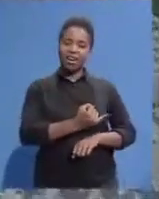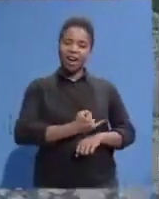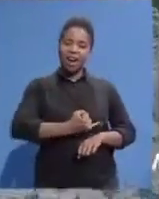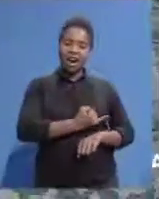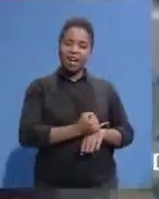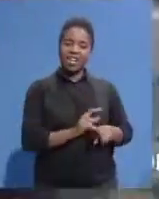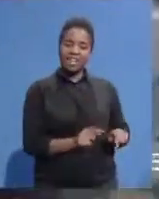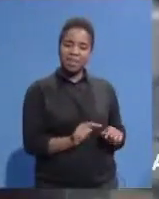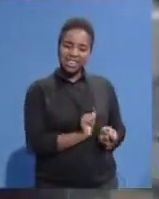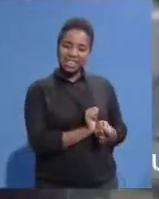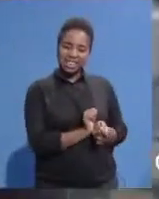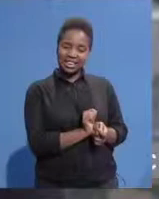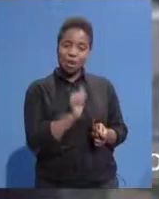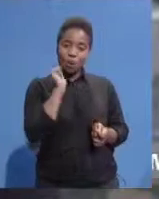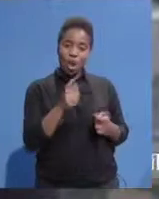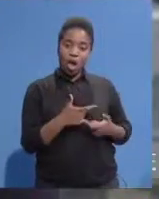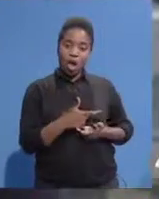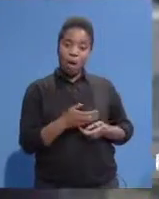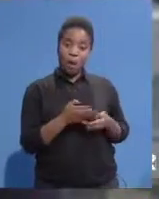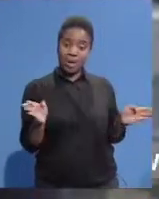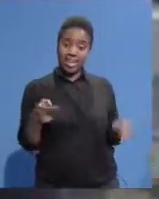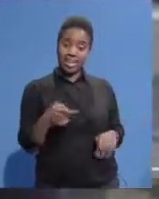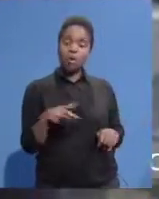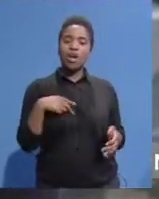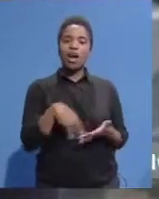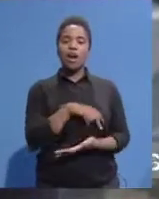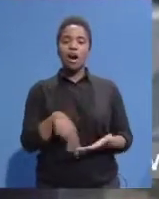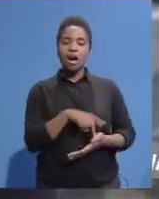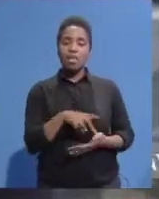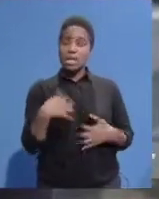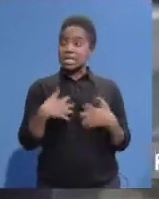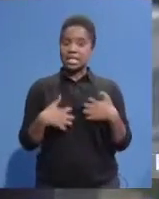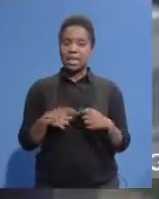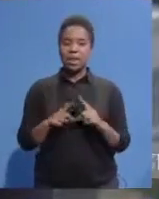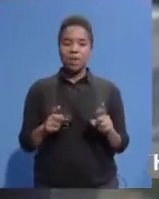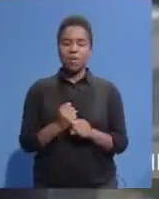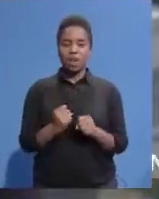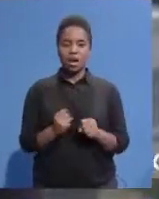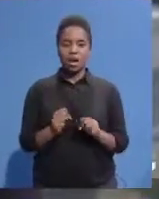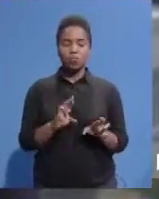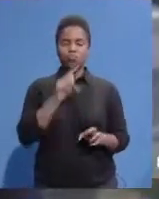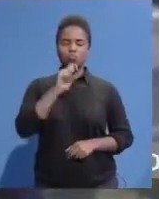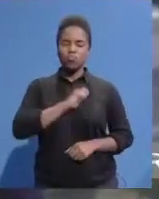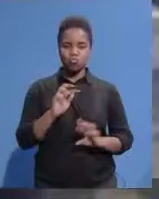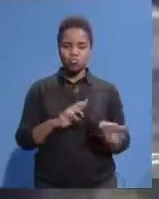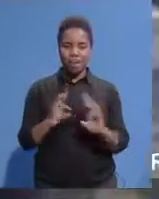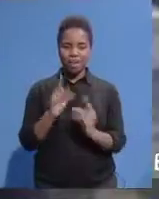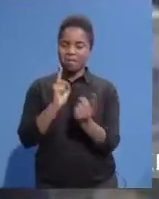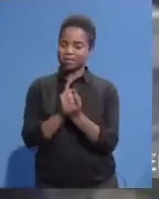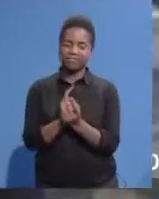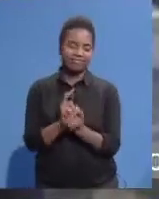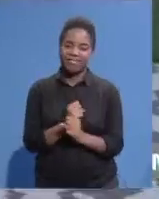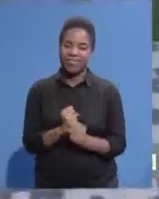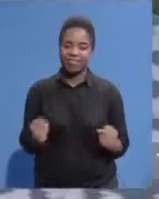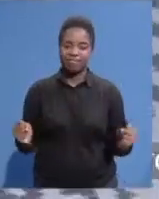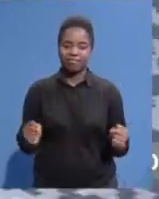amazing selection for us, and we were totally excited, but never ever prepared for meeting somebody so unbelievably awesome. And